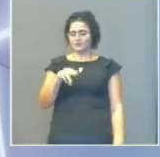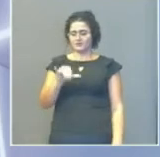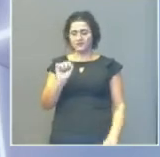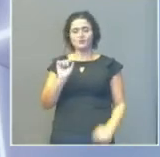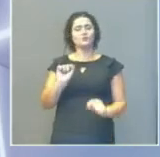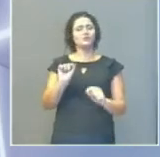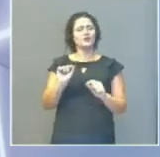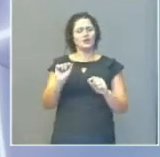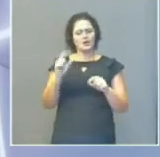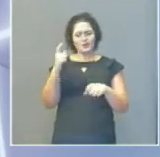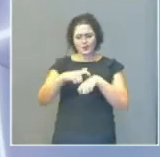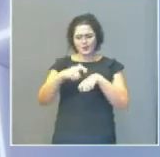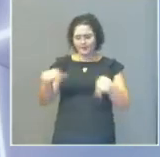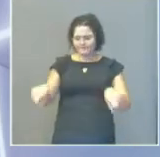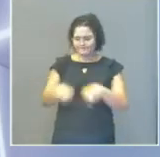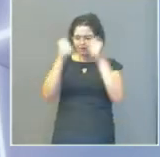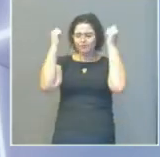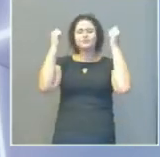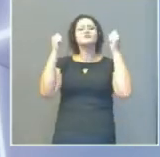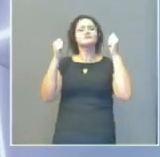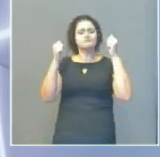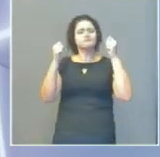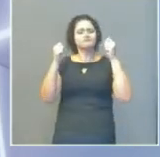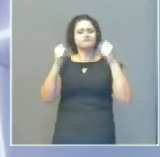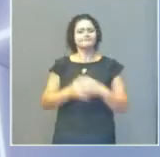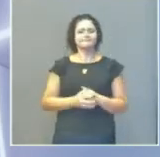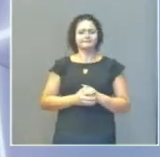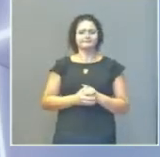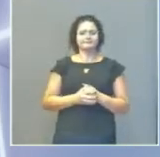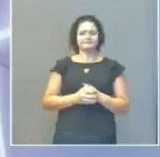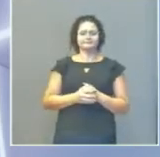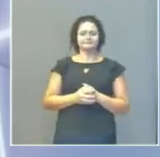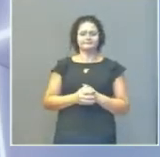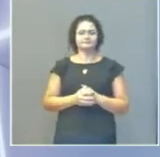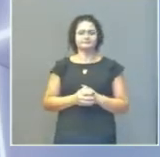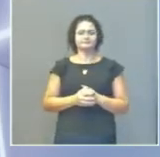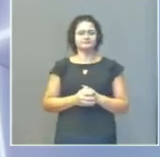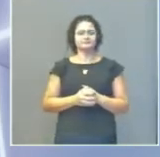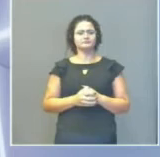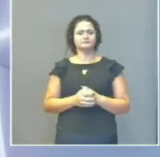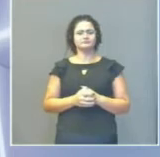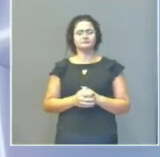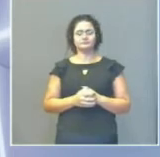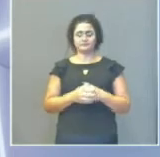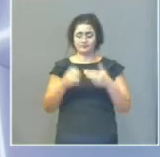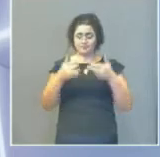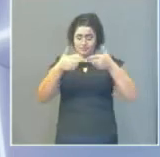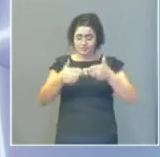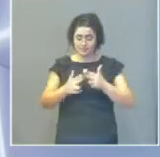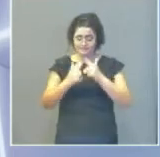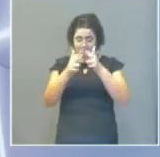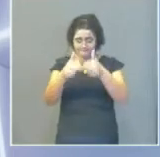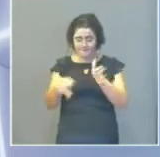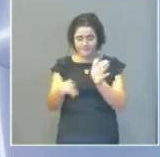disjuncture, a site of discontinuity. In the colonial vessel of the slave ship,